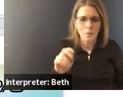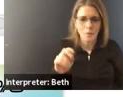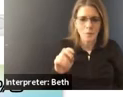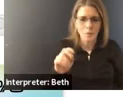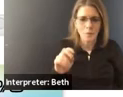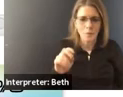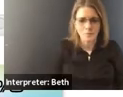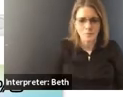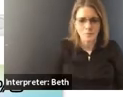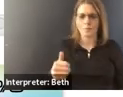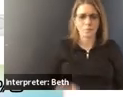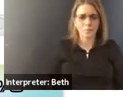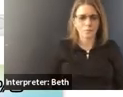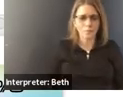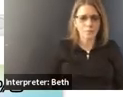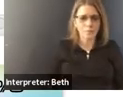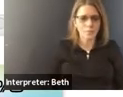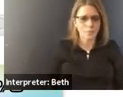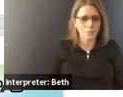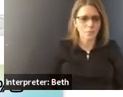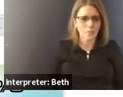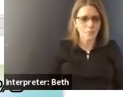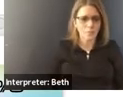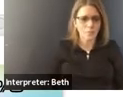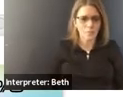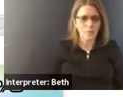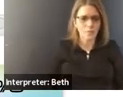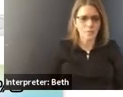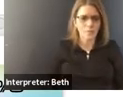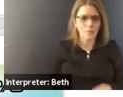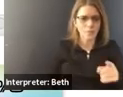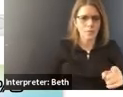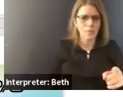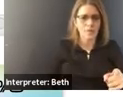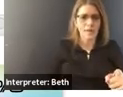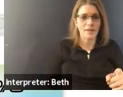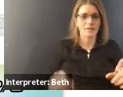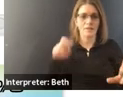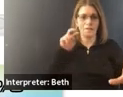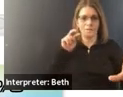Okay, so I got to minimize this view.